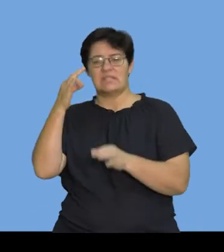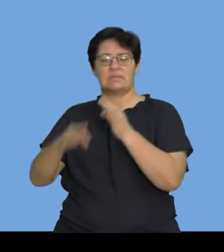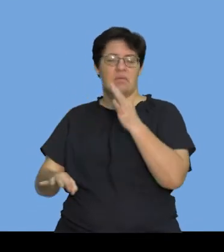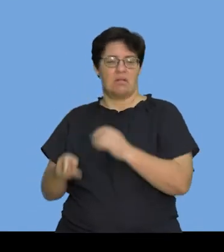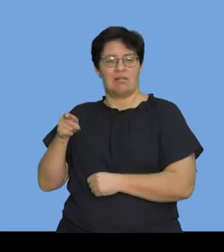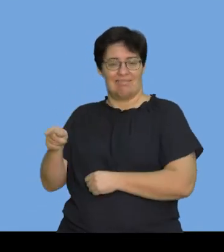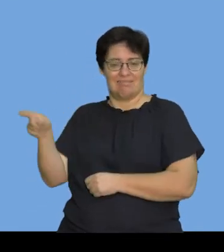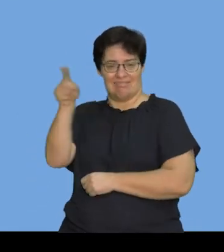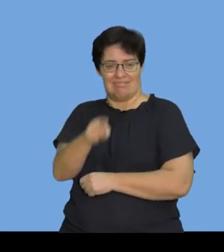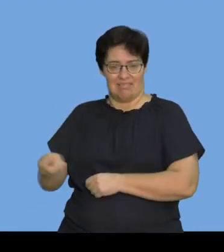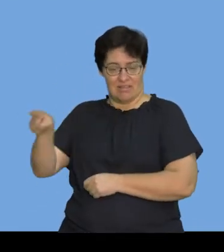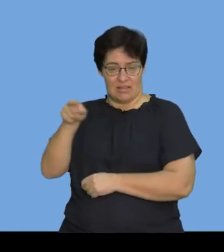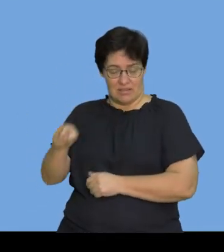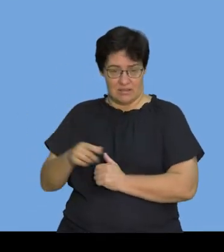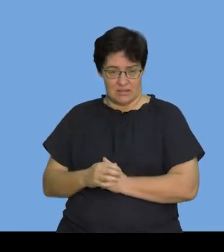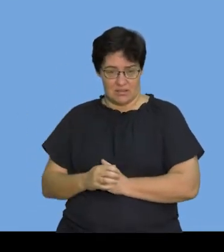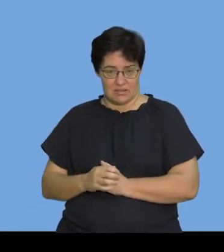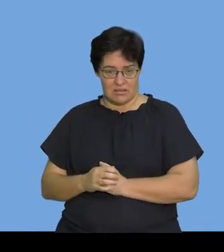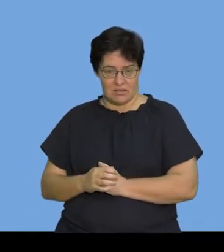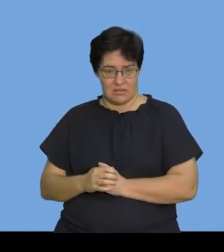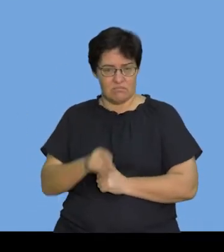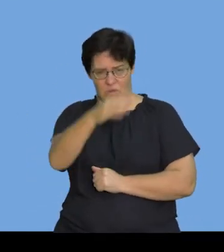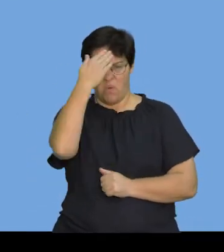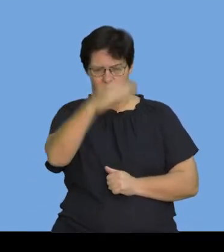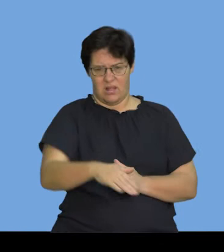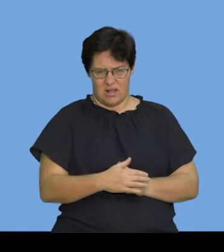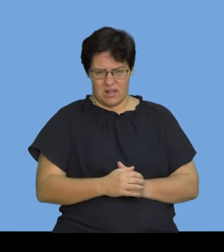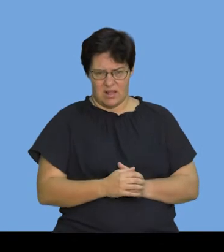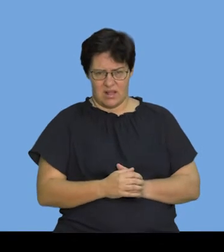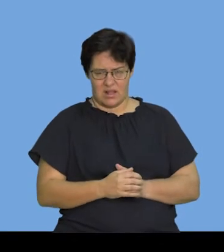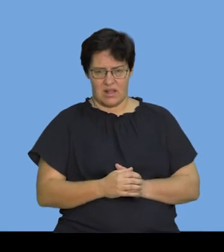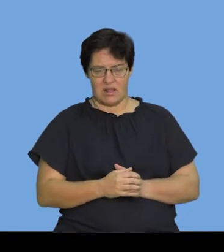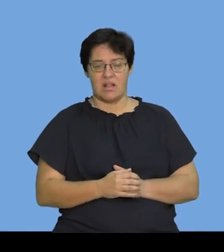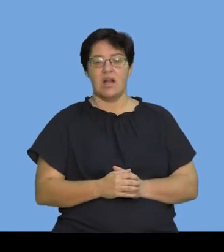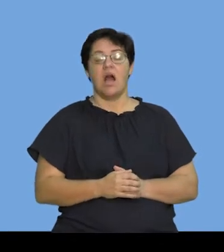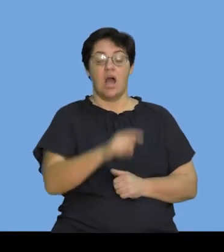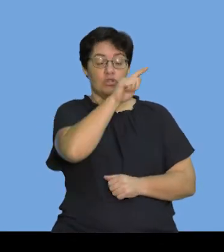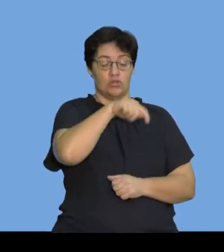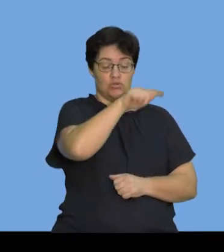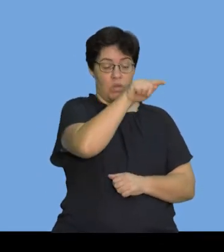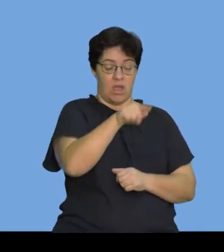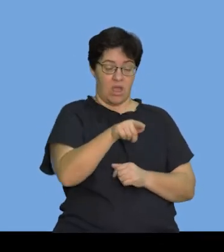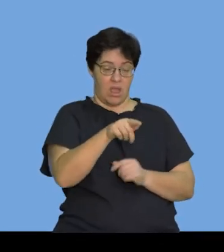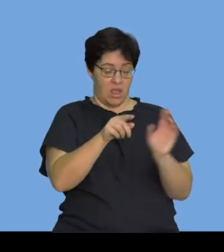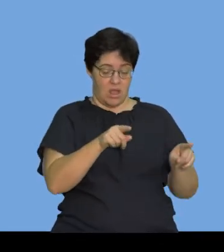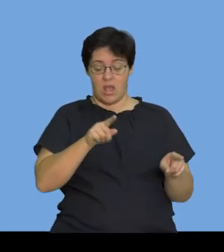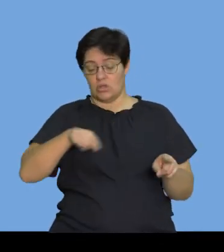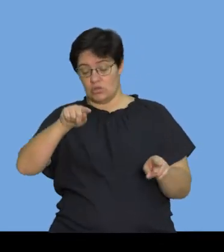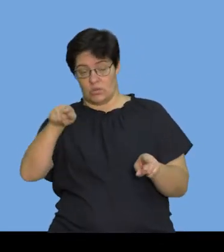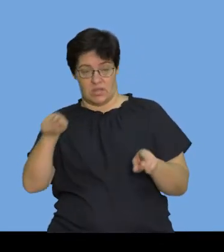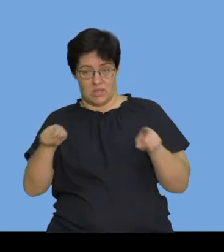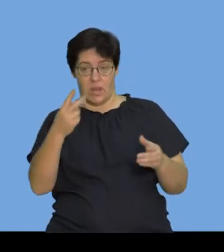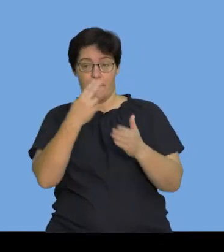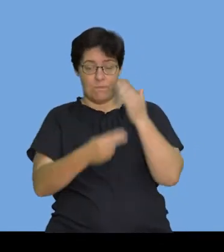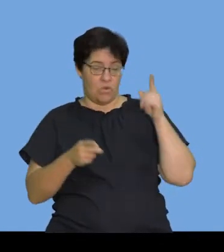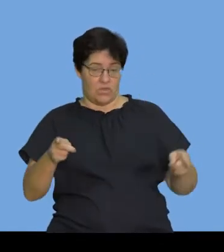then give you that. But you know, from here you need to take out a square root on both sides. If you take out a square root on both